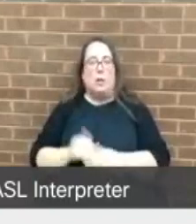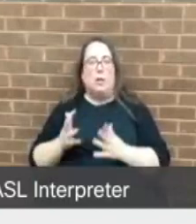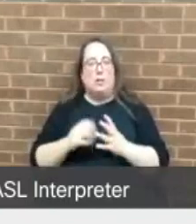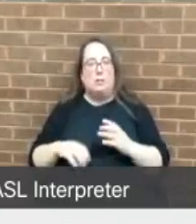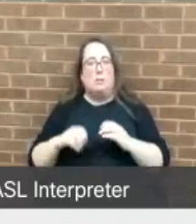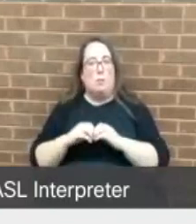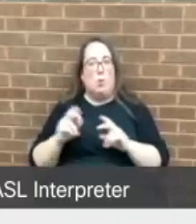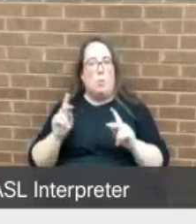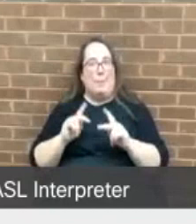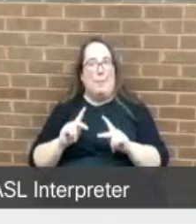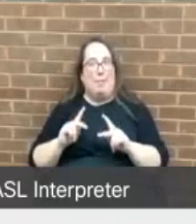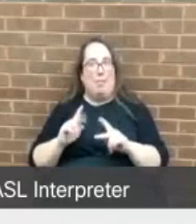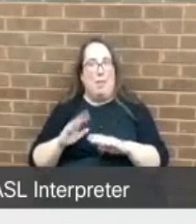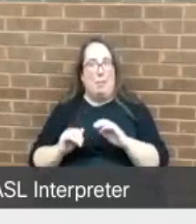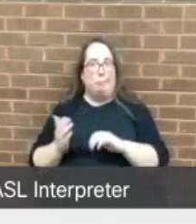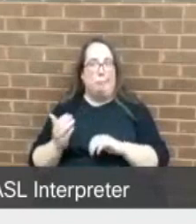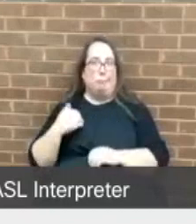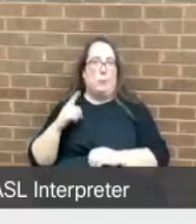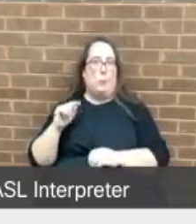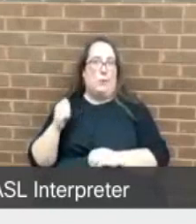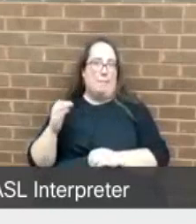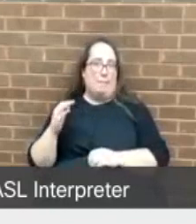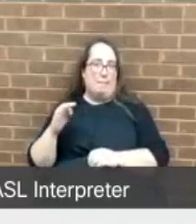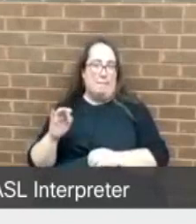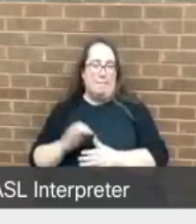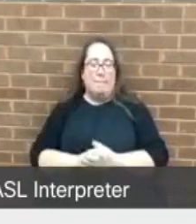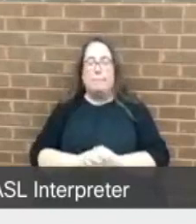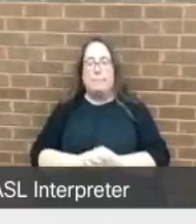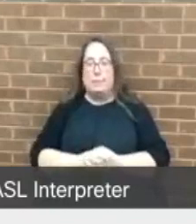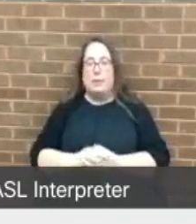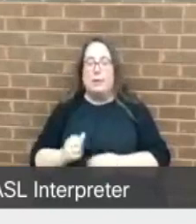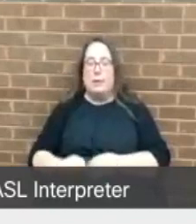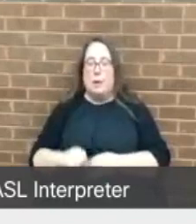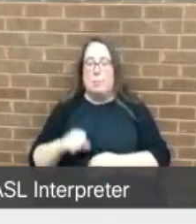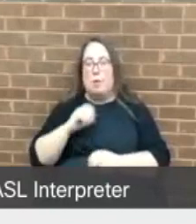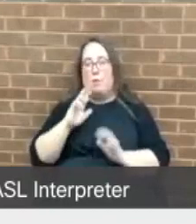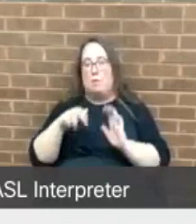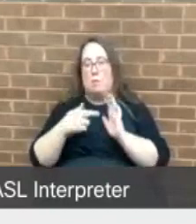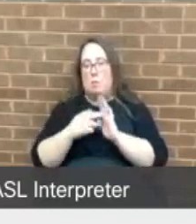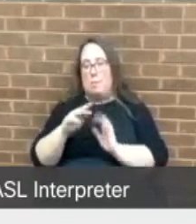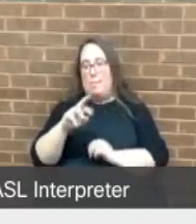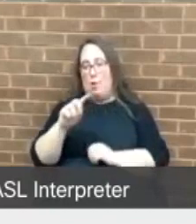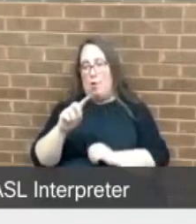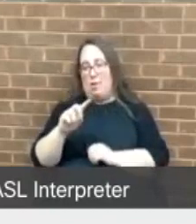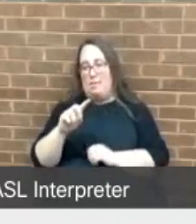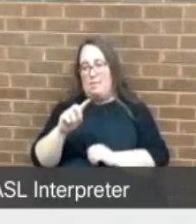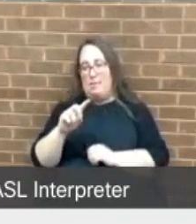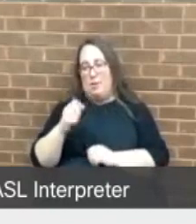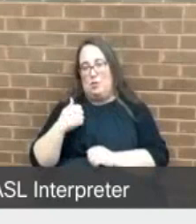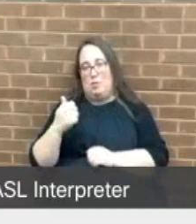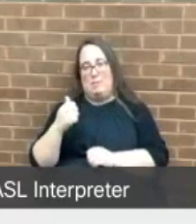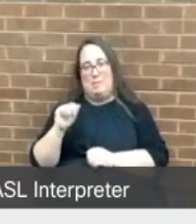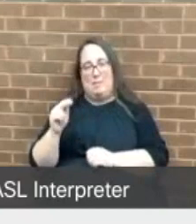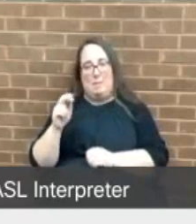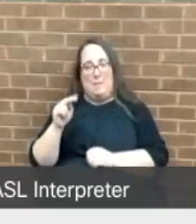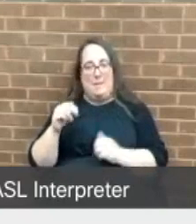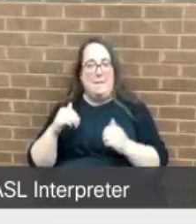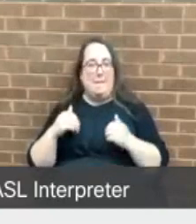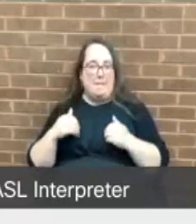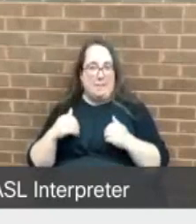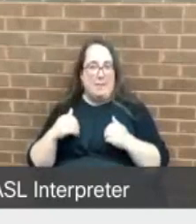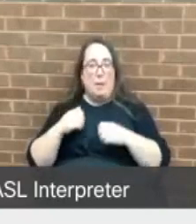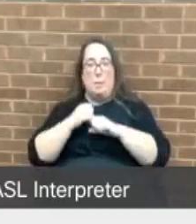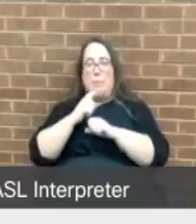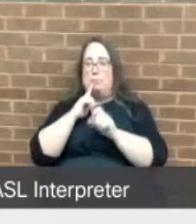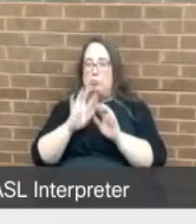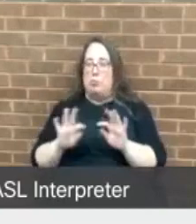more people overall than it did pre-pandemic. I'm proud of the role that our Maryland Transit Administration has played in making sure our